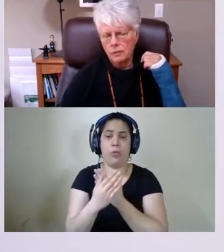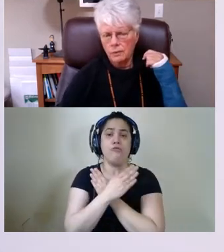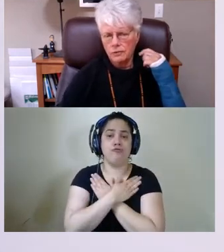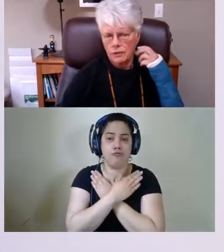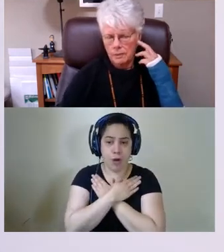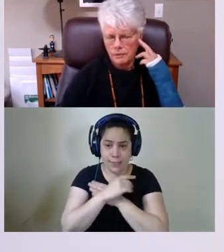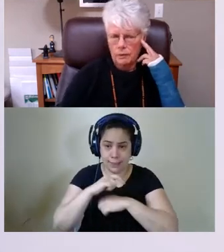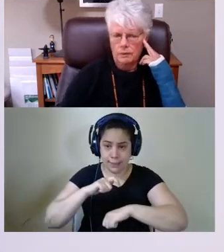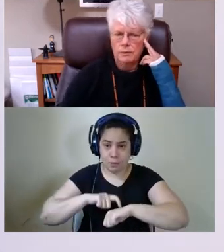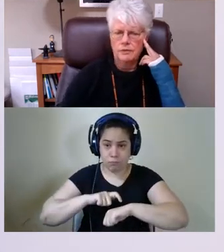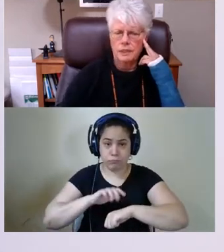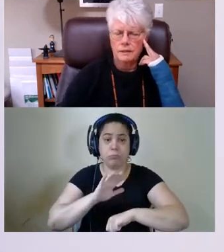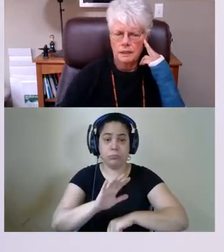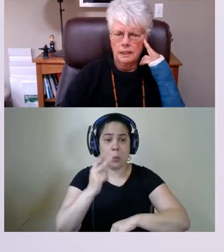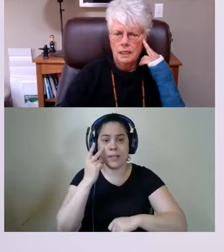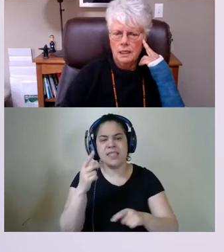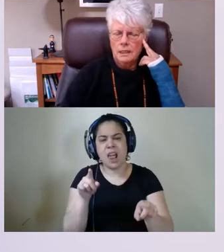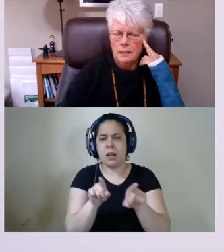essentially what we saw before, right? We see